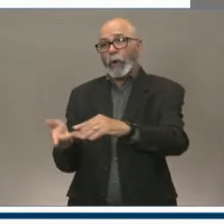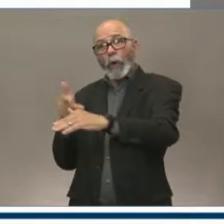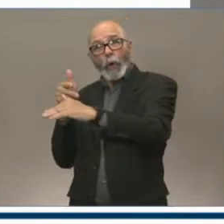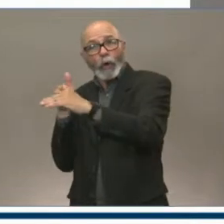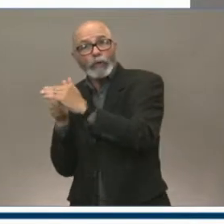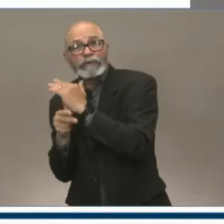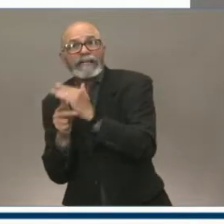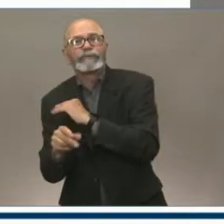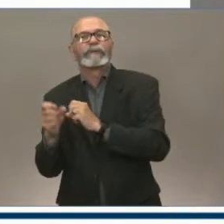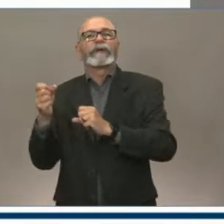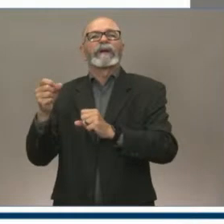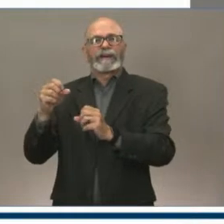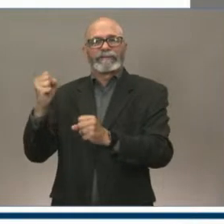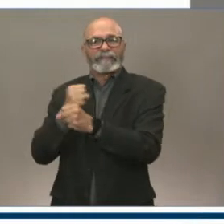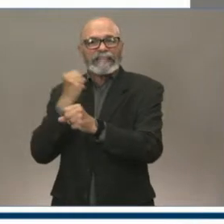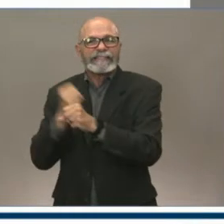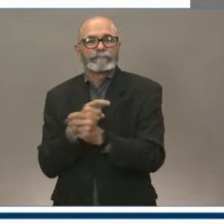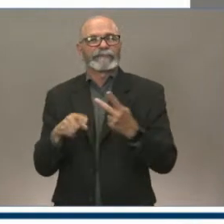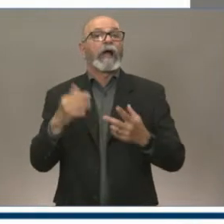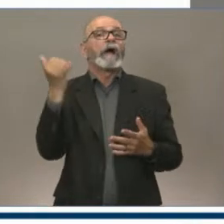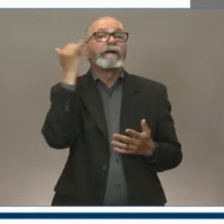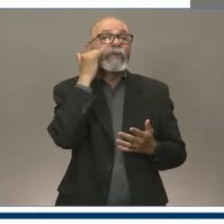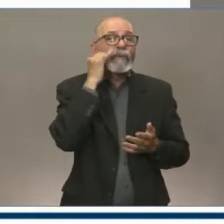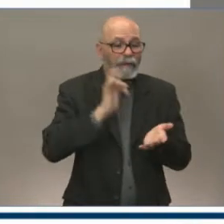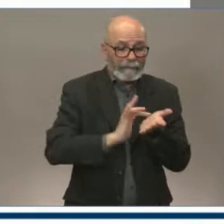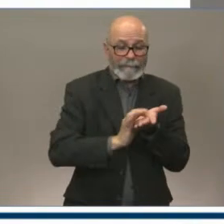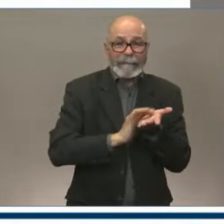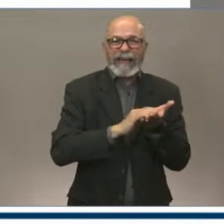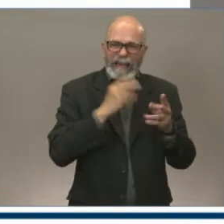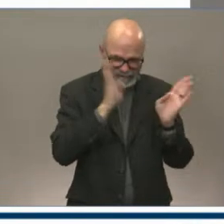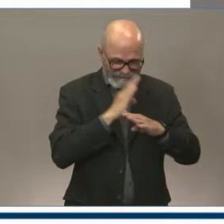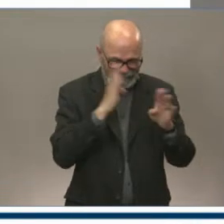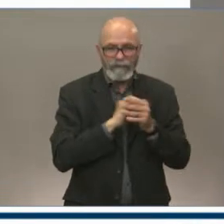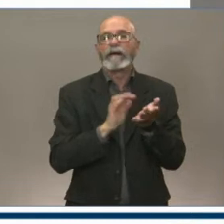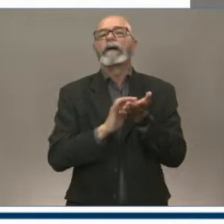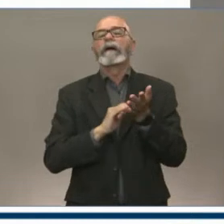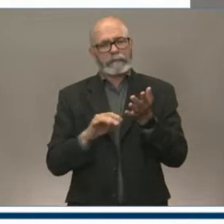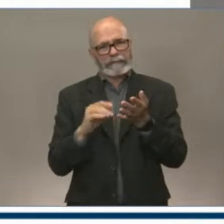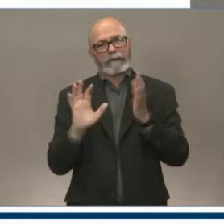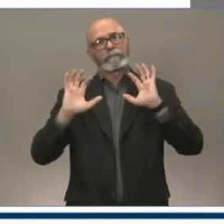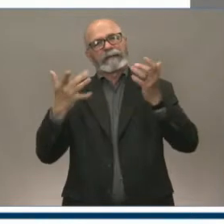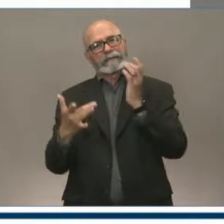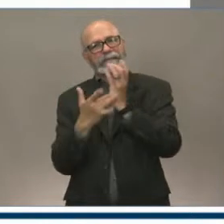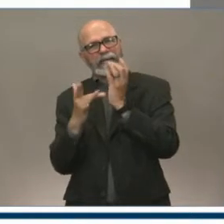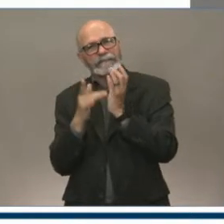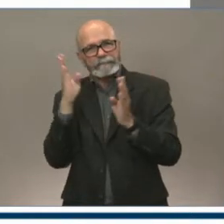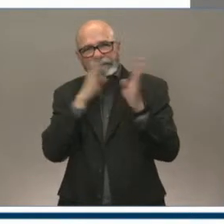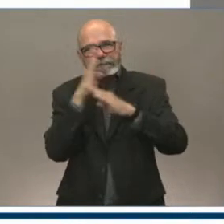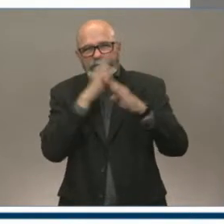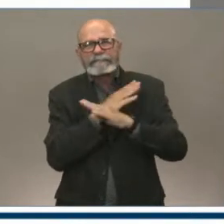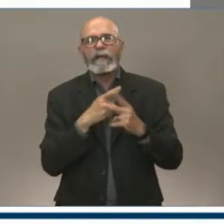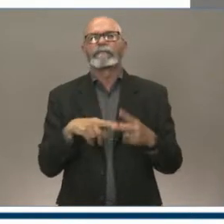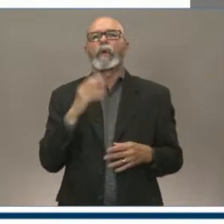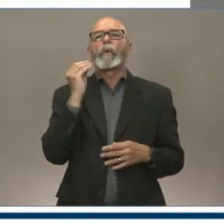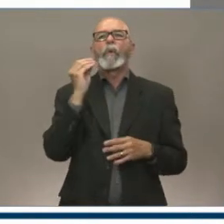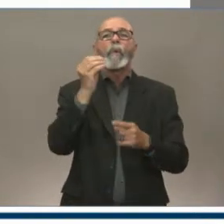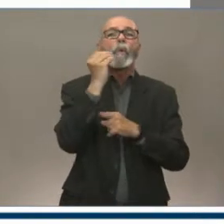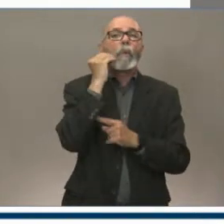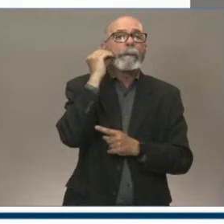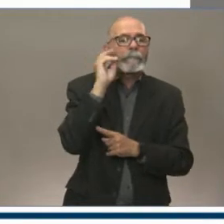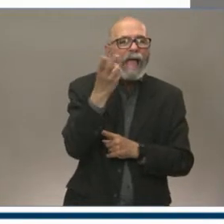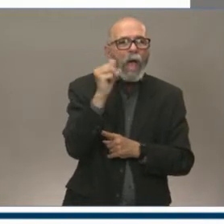cell phone service and repair, electronic and office supplies, hardware supplies, and pet and